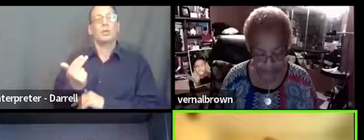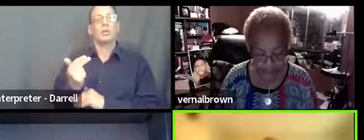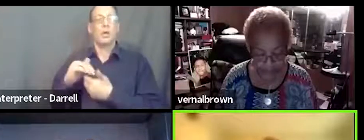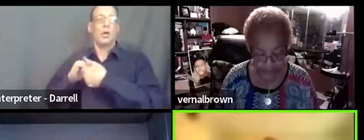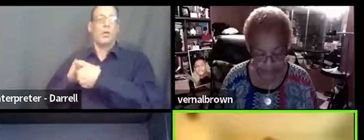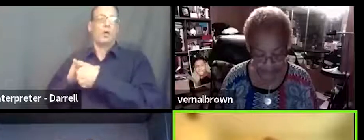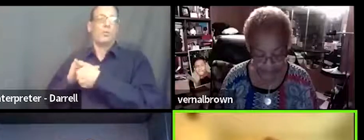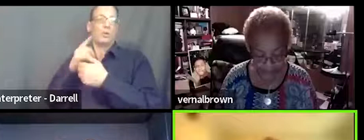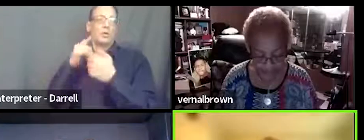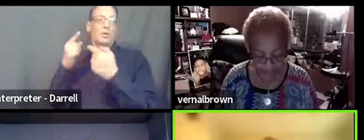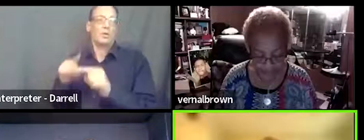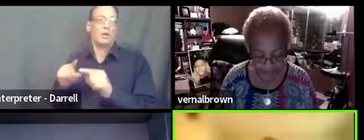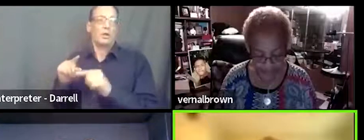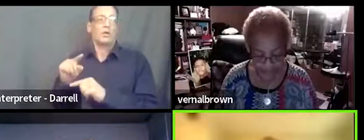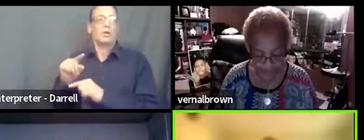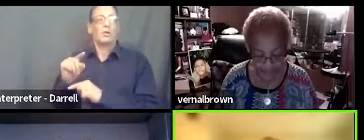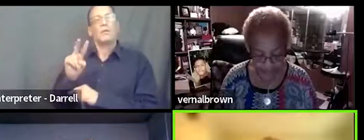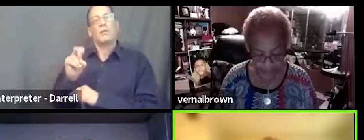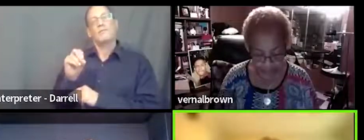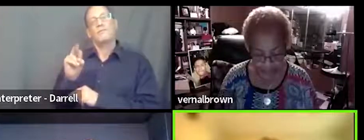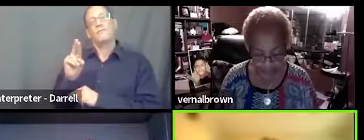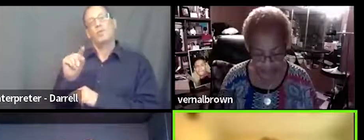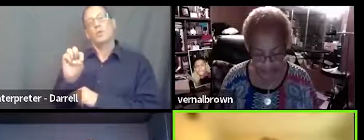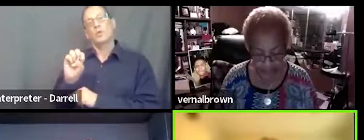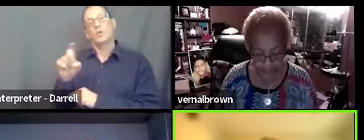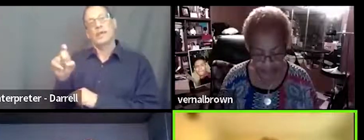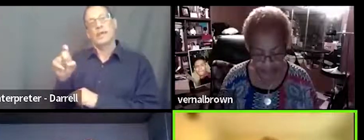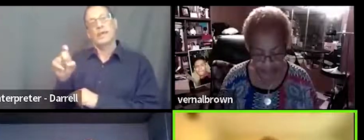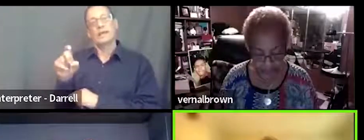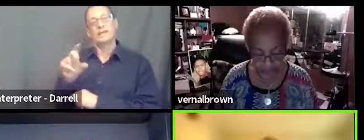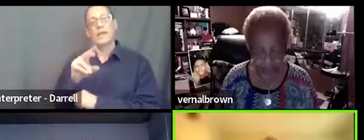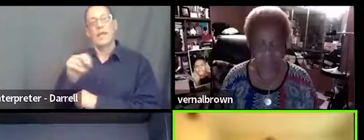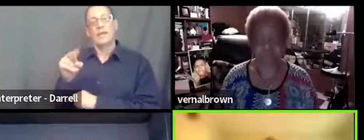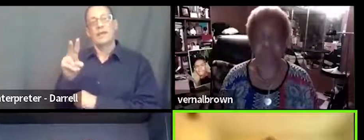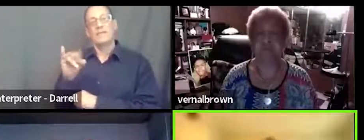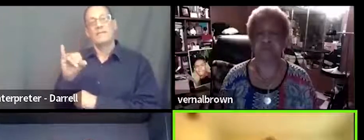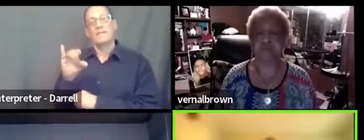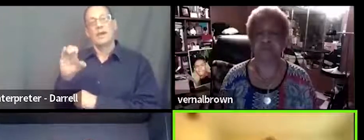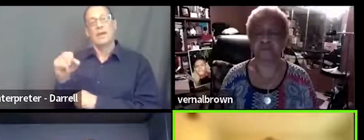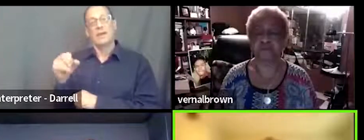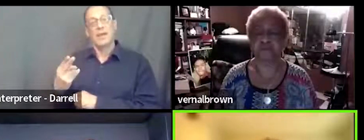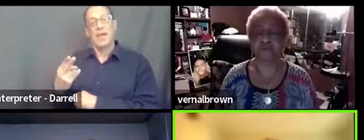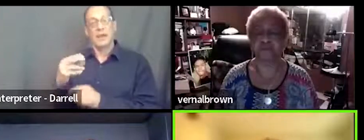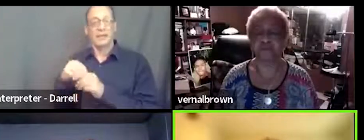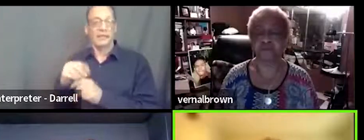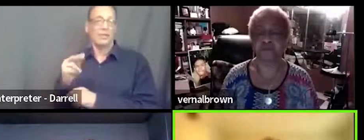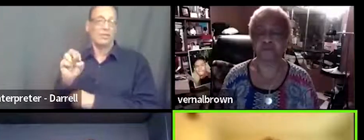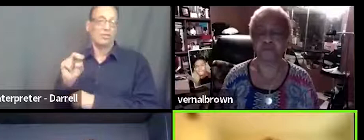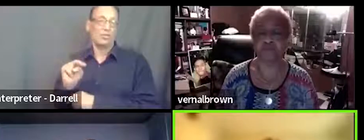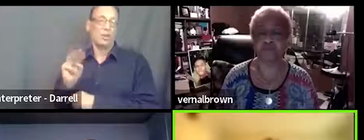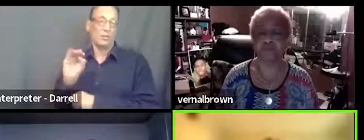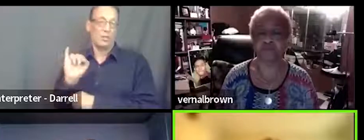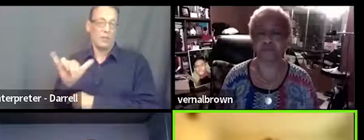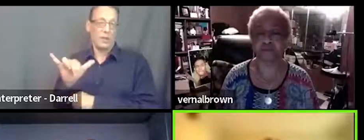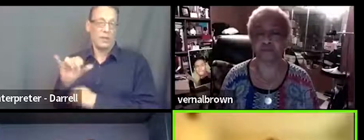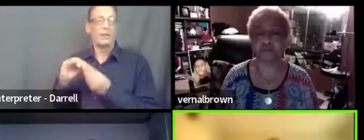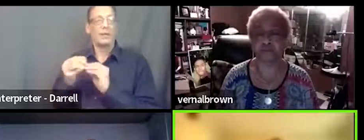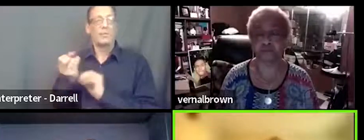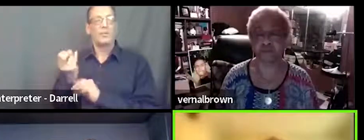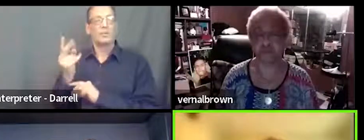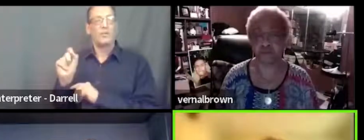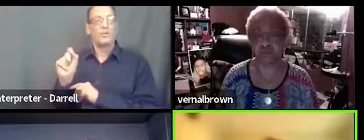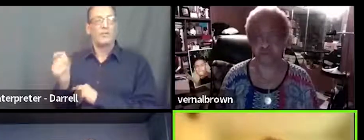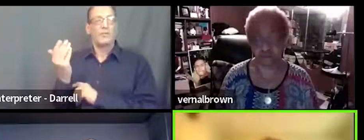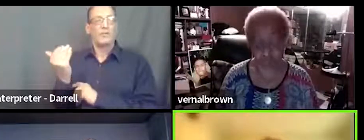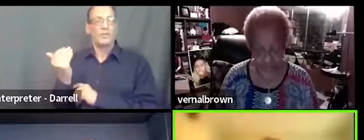maintenance of Cortex Metrolink Plaza and bike path located within the Brookline Greenway. Resolution number 1215 was